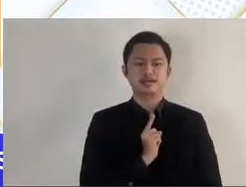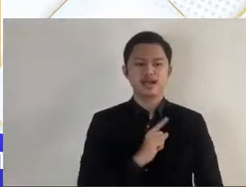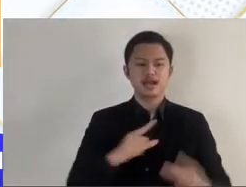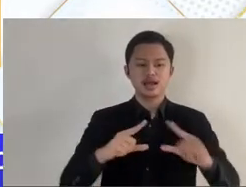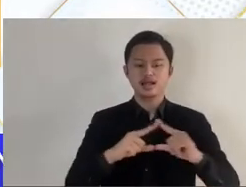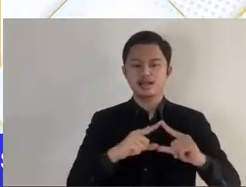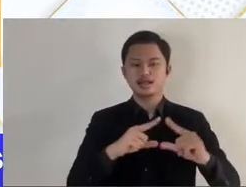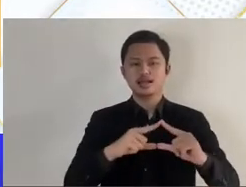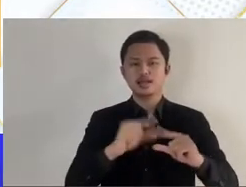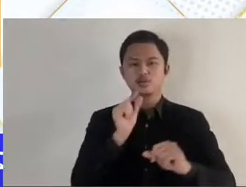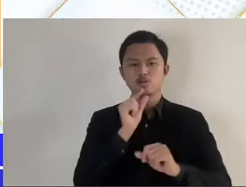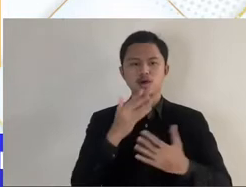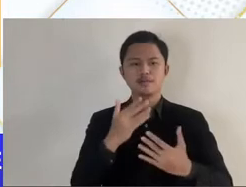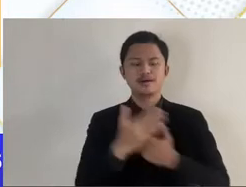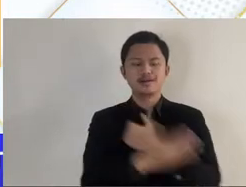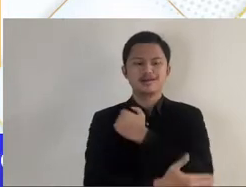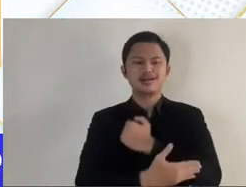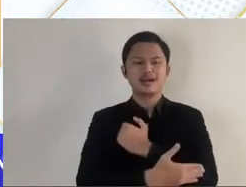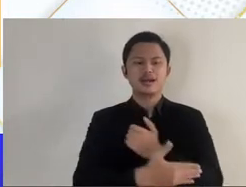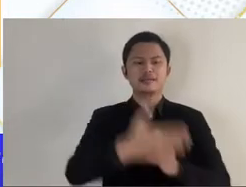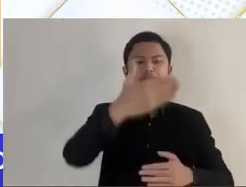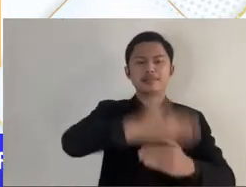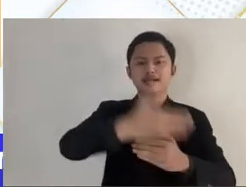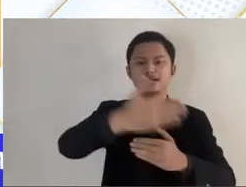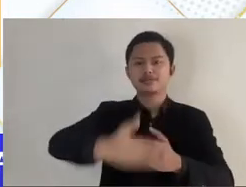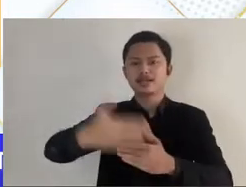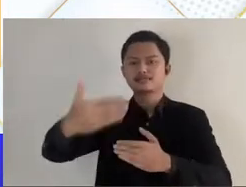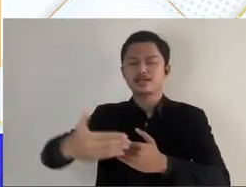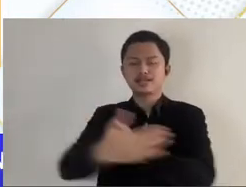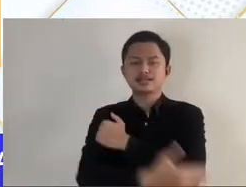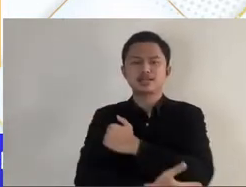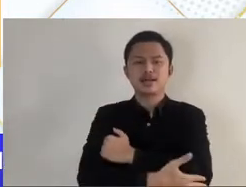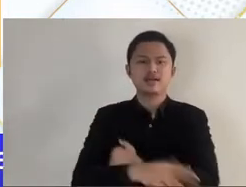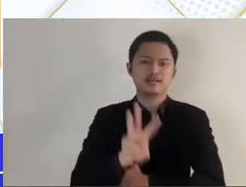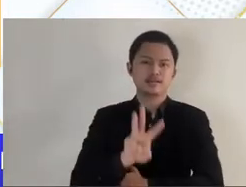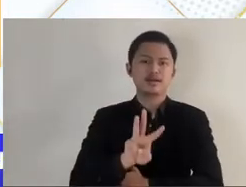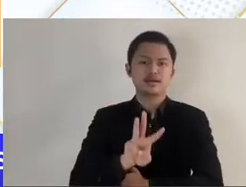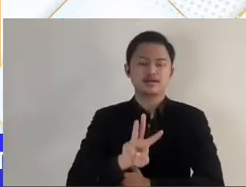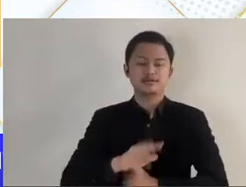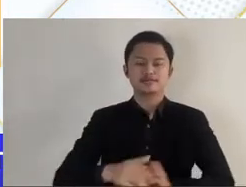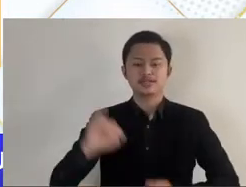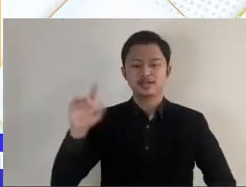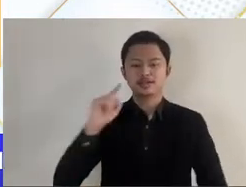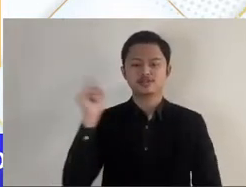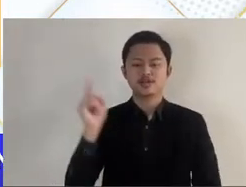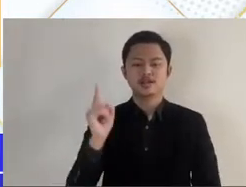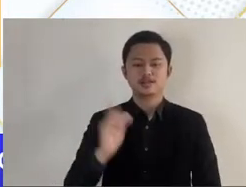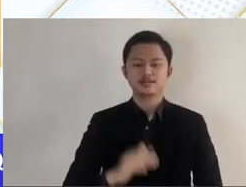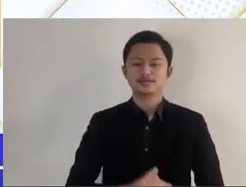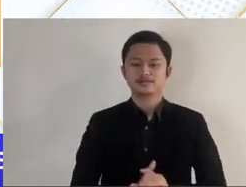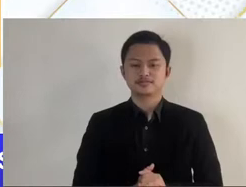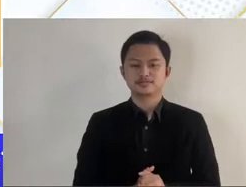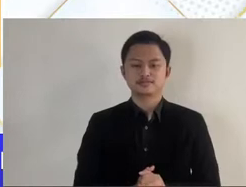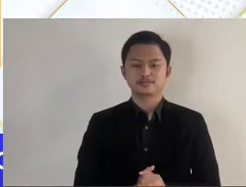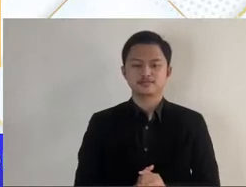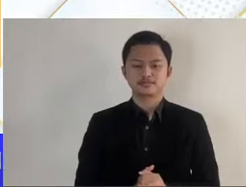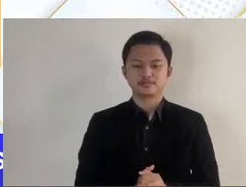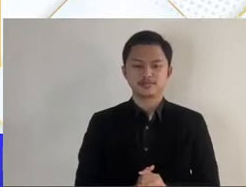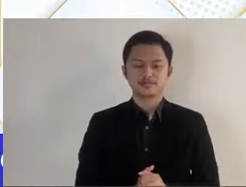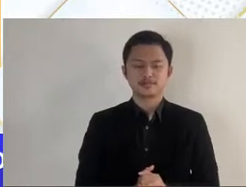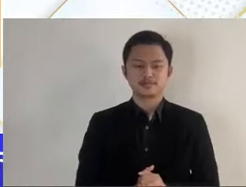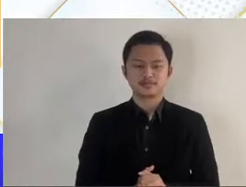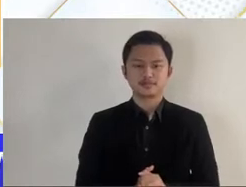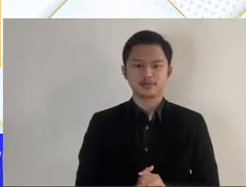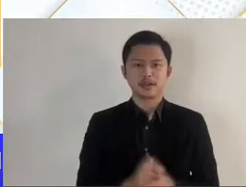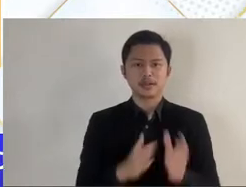three different international borders, up to a position of a commanding officer of a battalion in